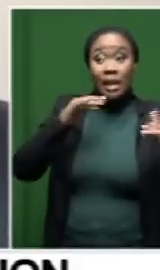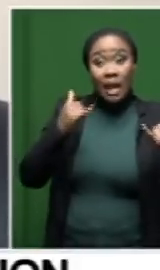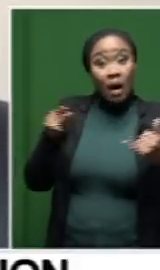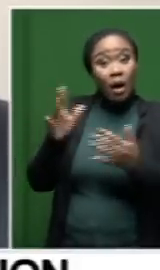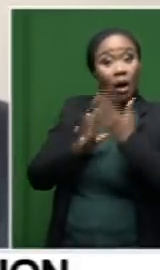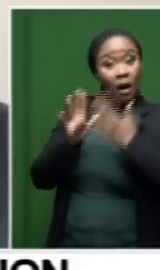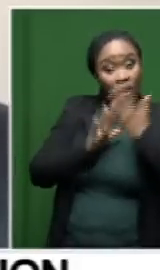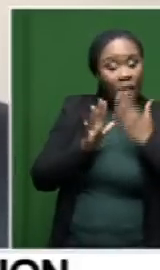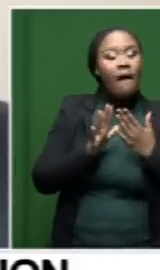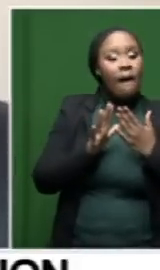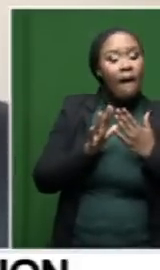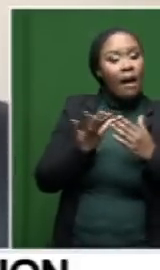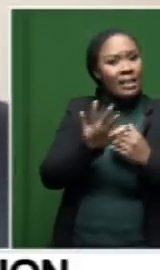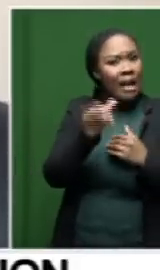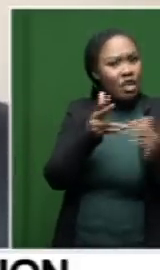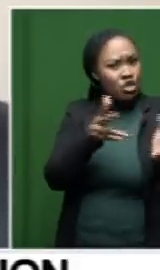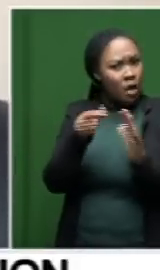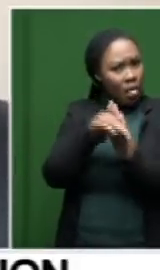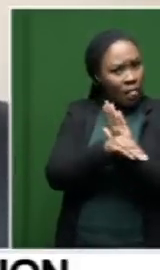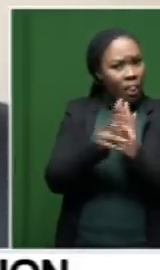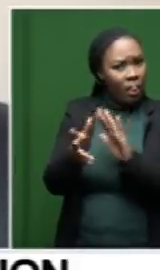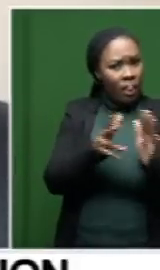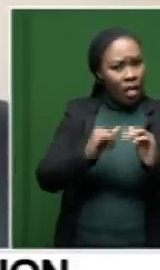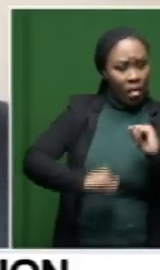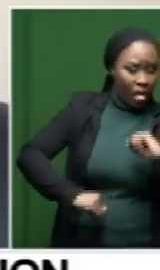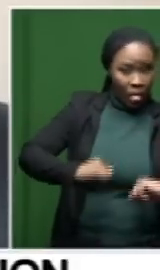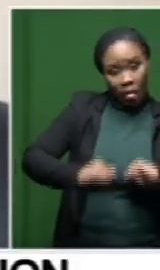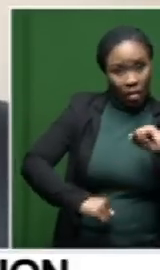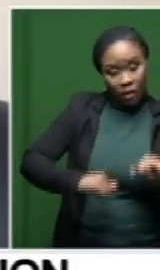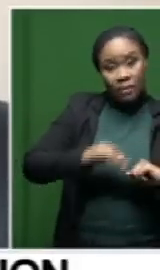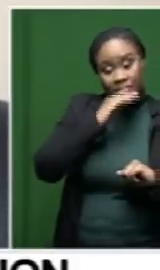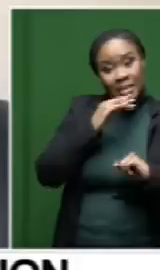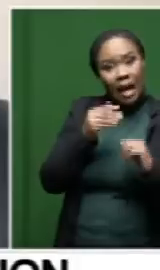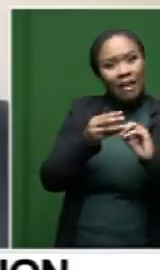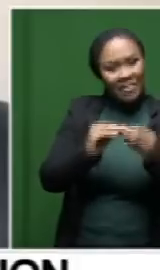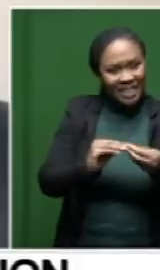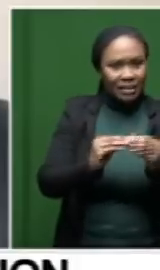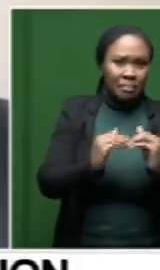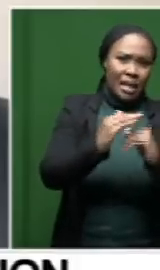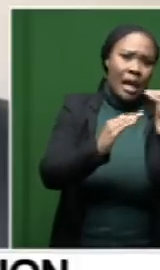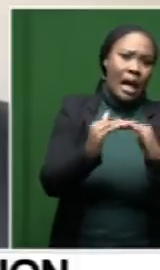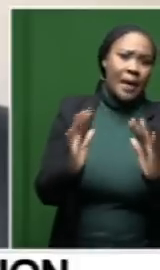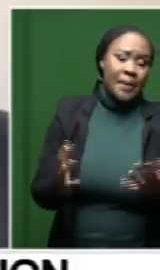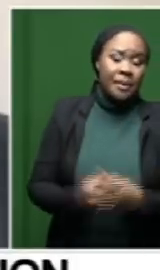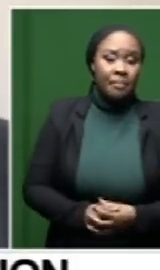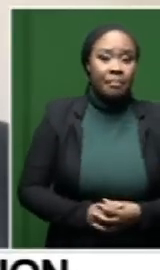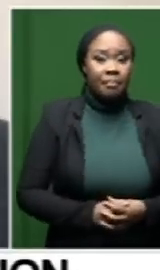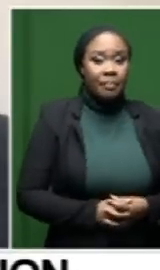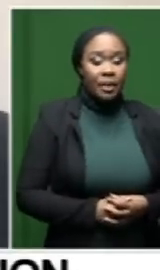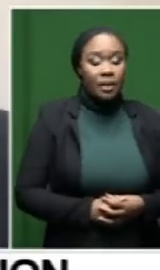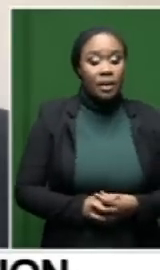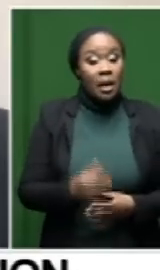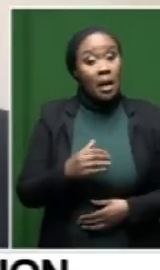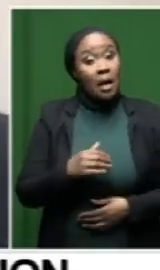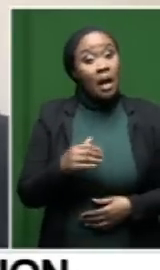you know, the before wranglings and what was going on with the release of this report. Ramaphosa was